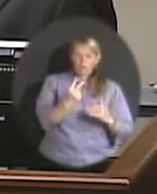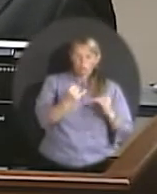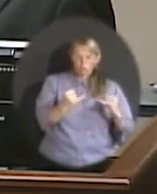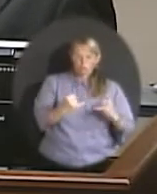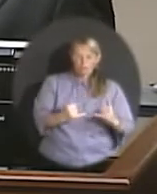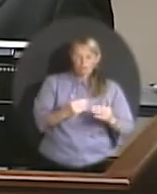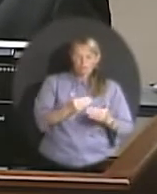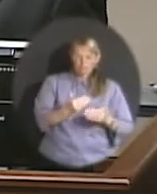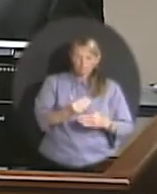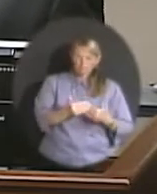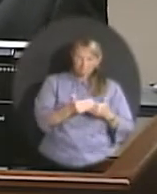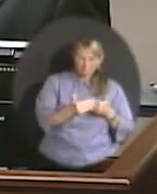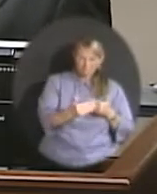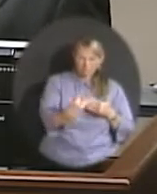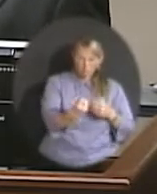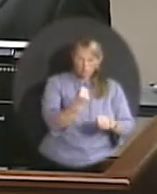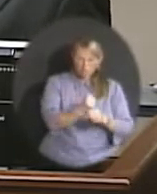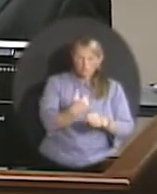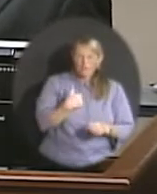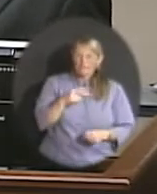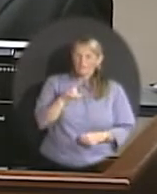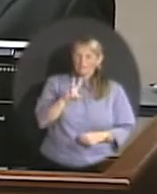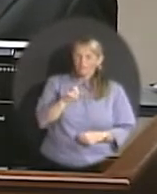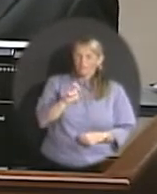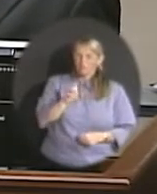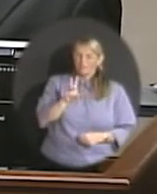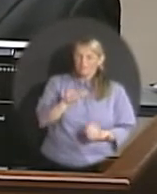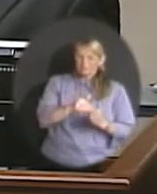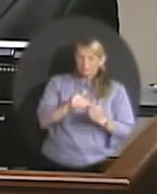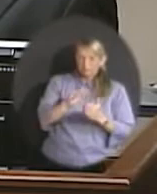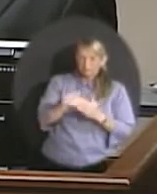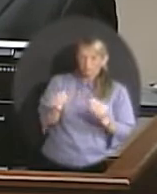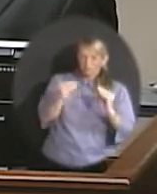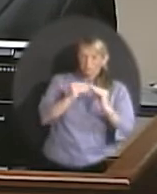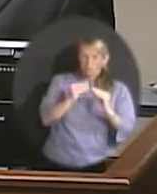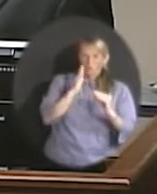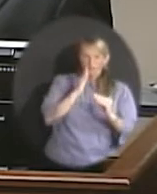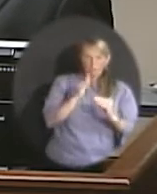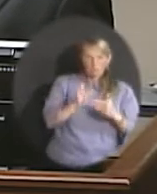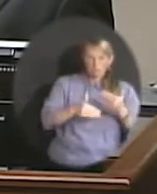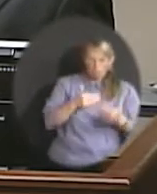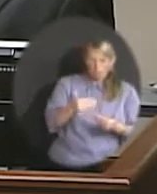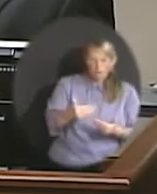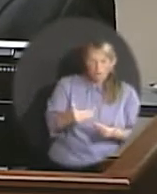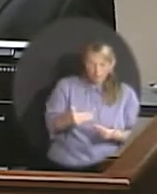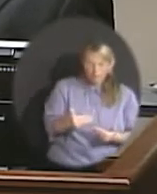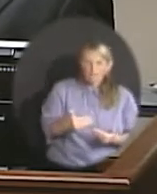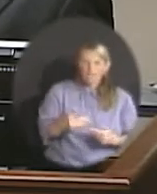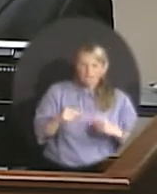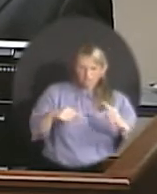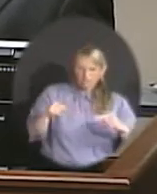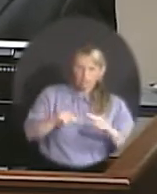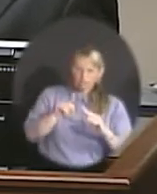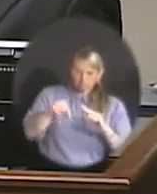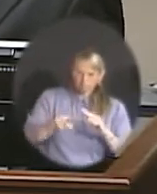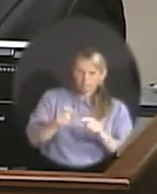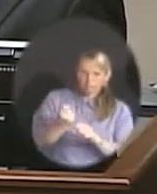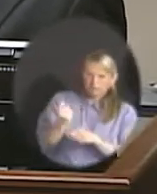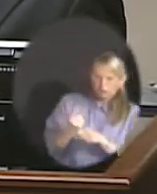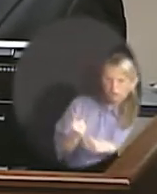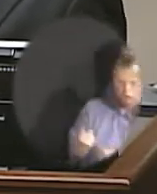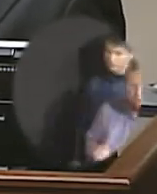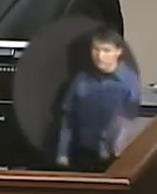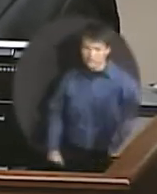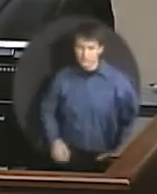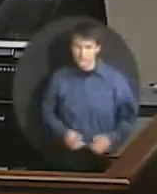about $7.6 million more that will go off of our rolls in varying degrees each year, kind of up, down. The peak year